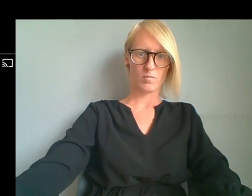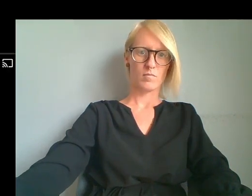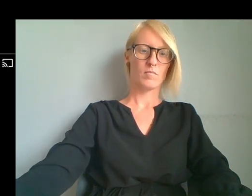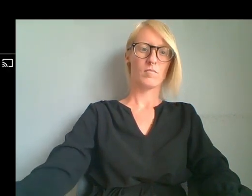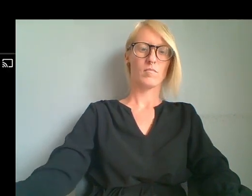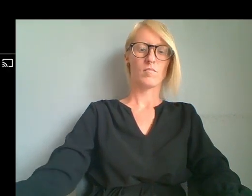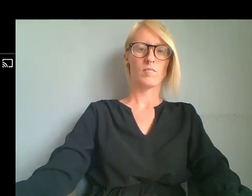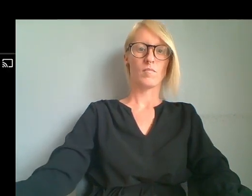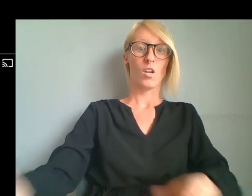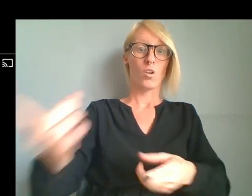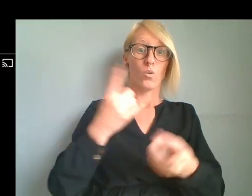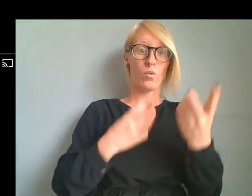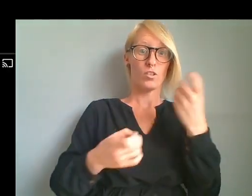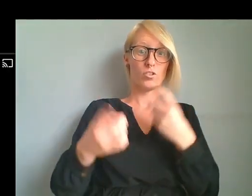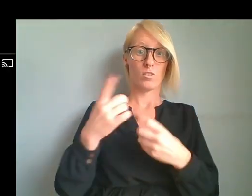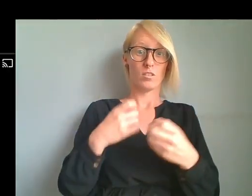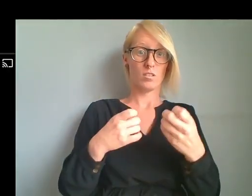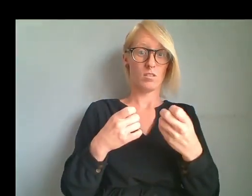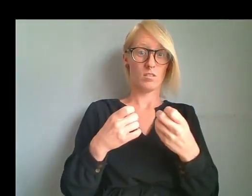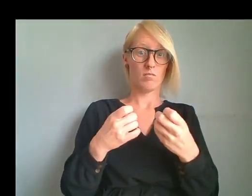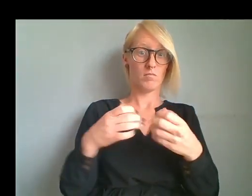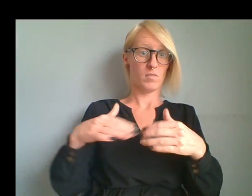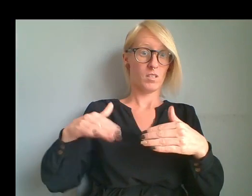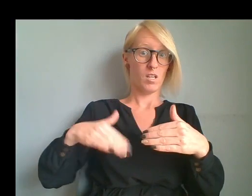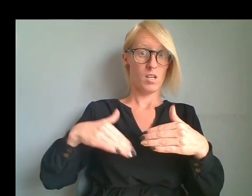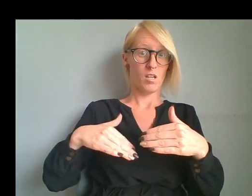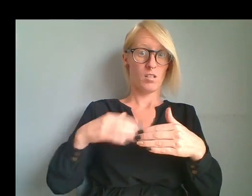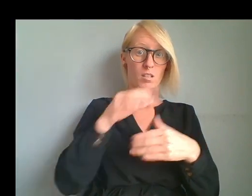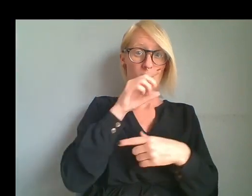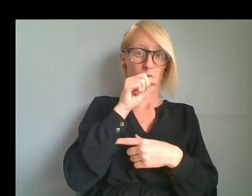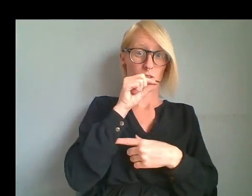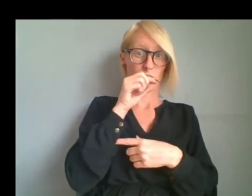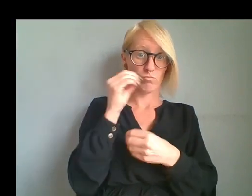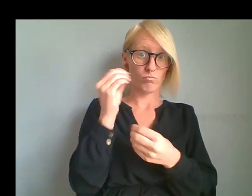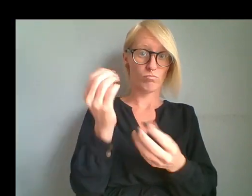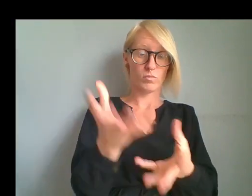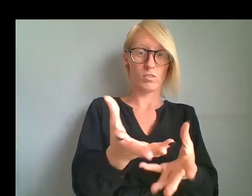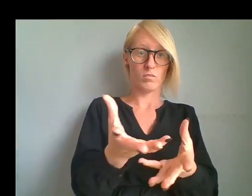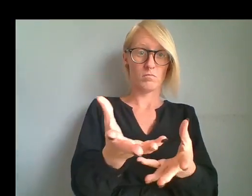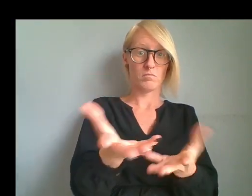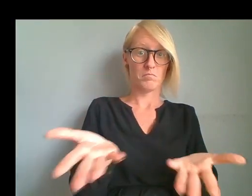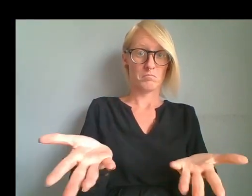Blogger, are there questions about what I've said about Twitter so far?